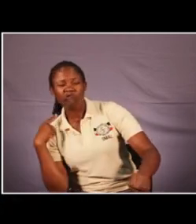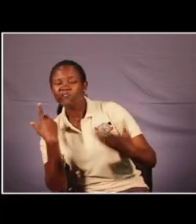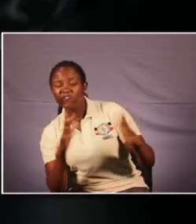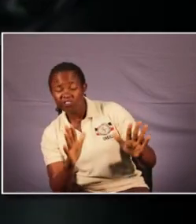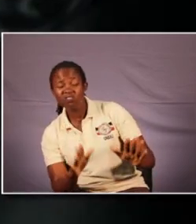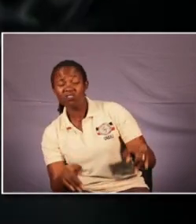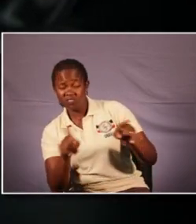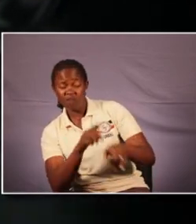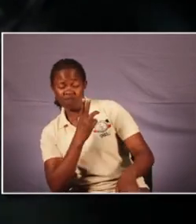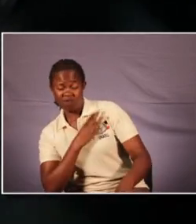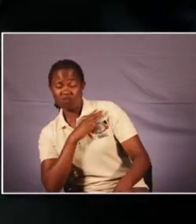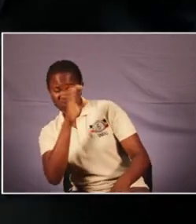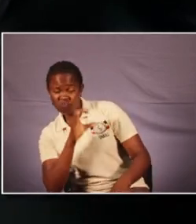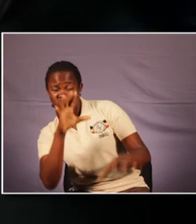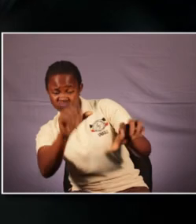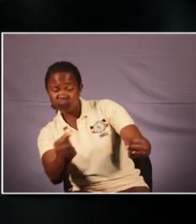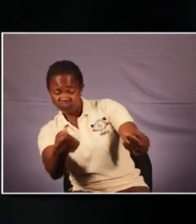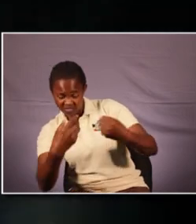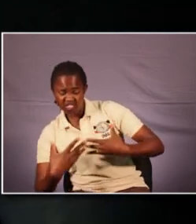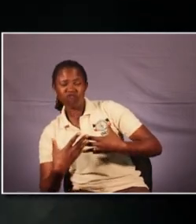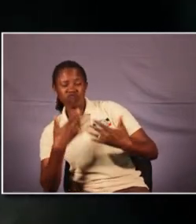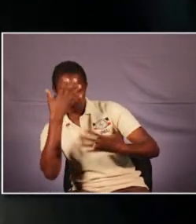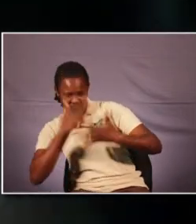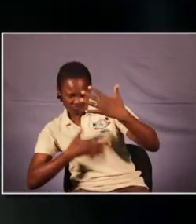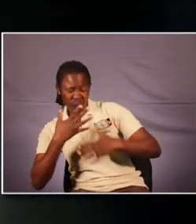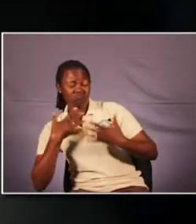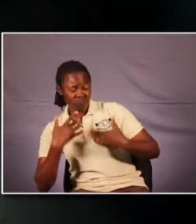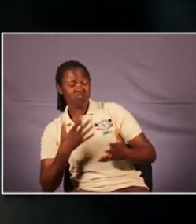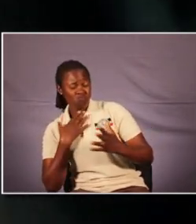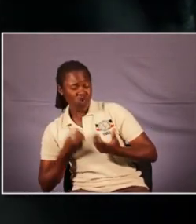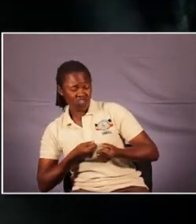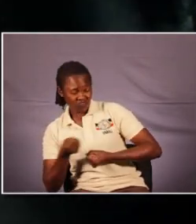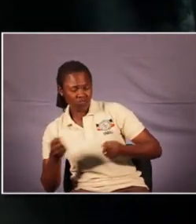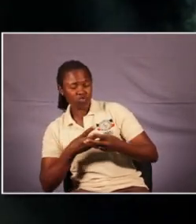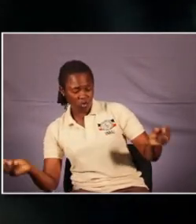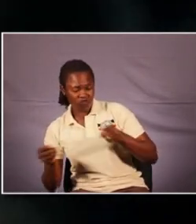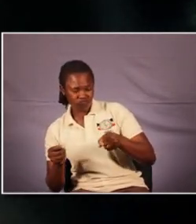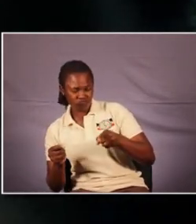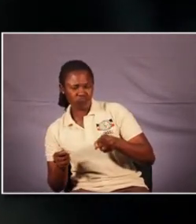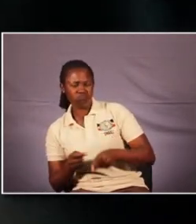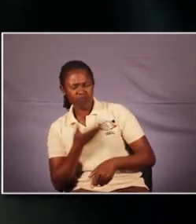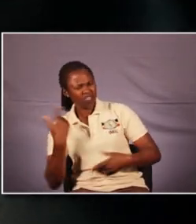night ends. I will deal with him personally. Now get the hell out of here and finish the business.